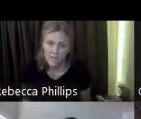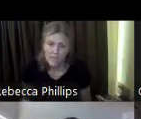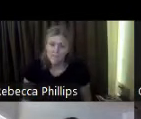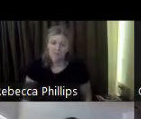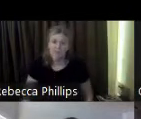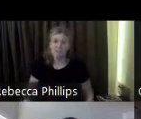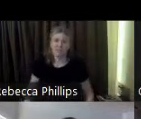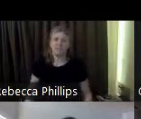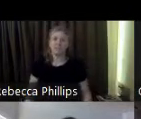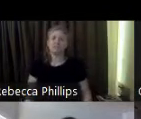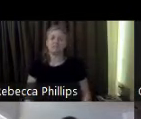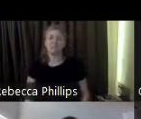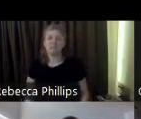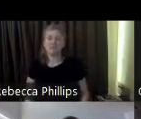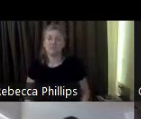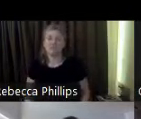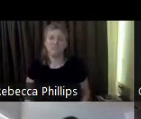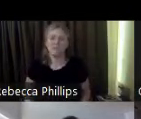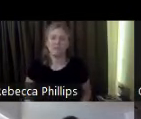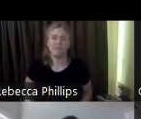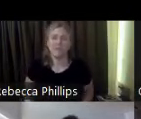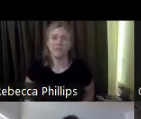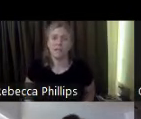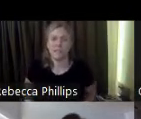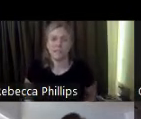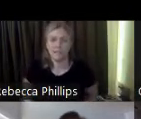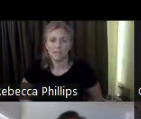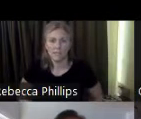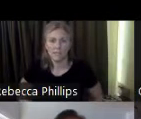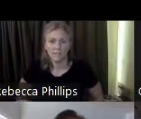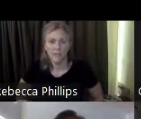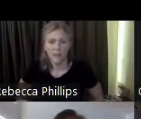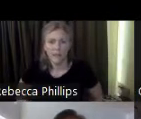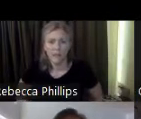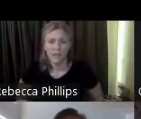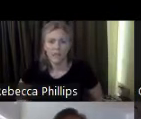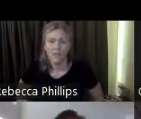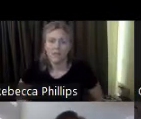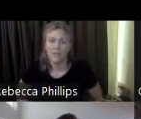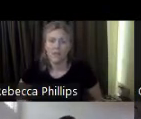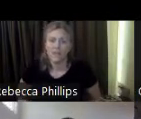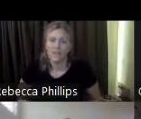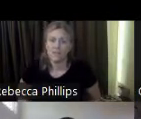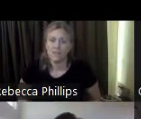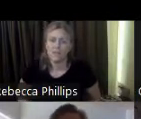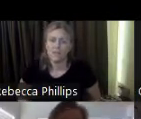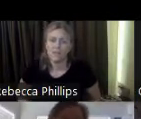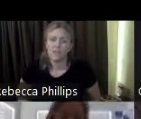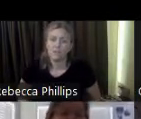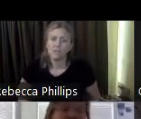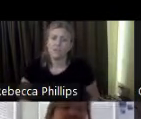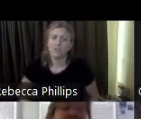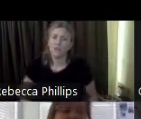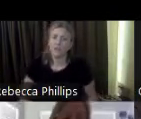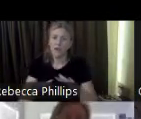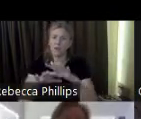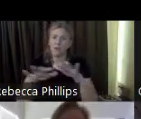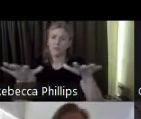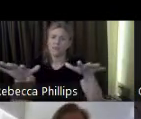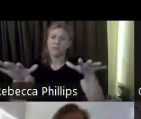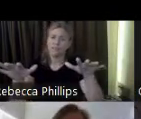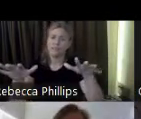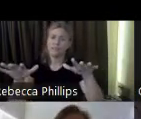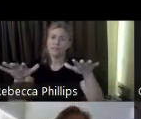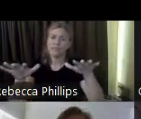in 1817, he opened his first school for the deaf in the United States. And those that graduated from his schools would then go out